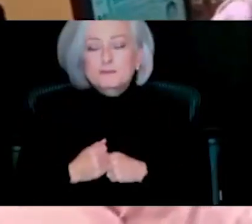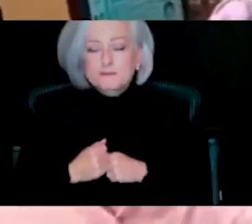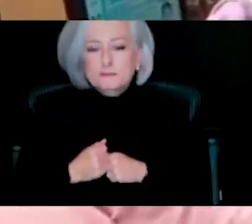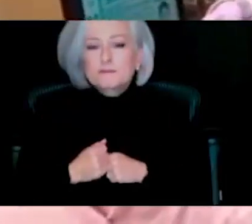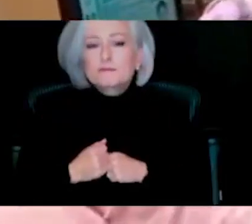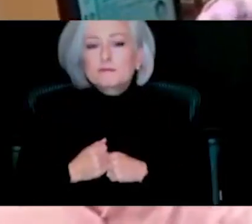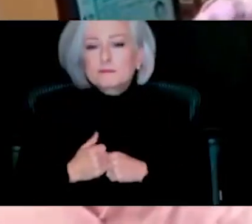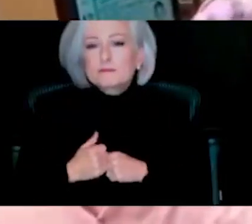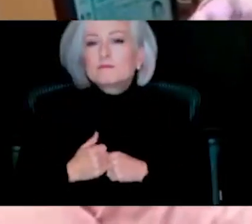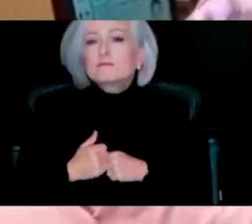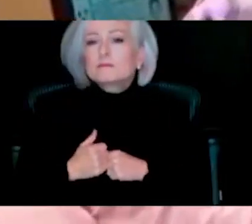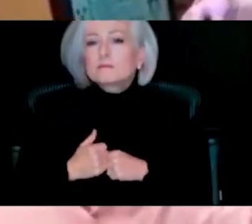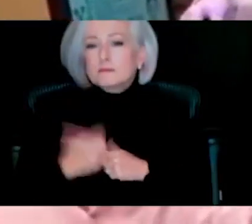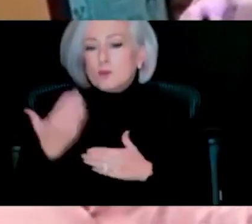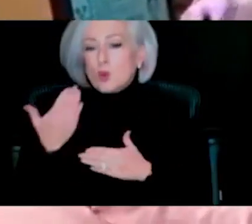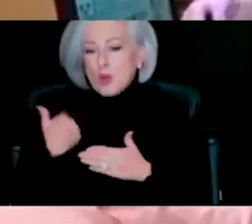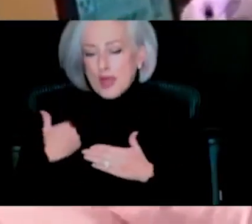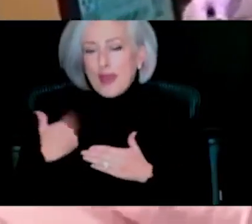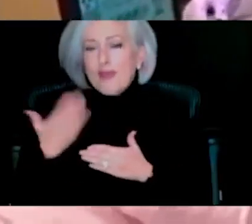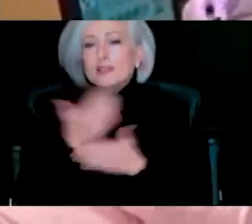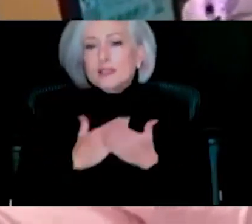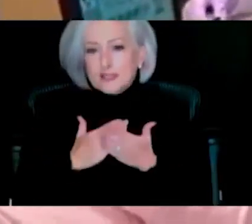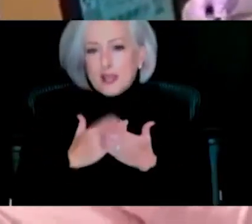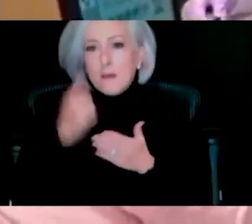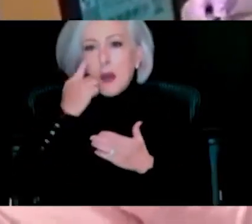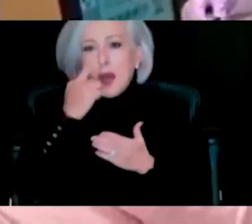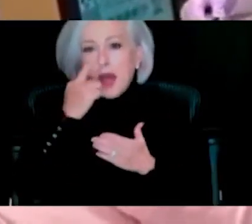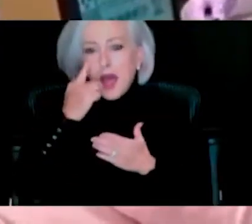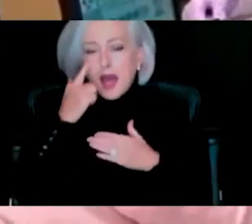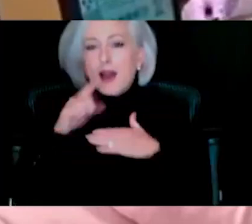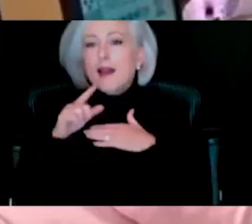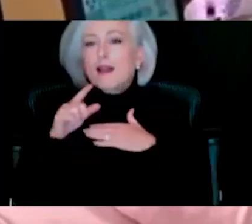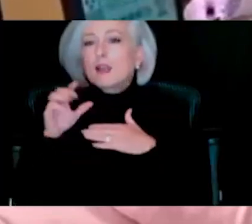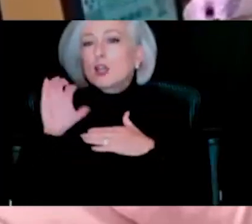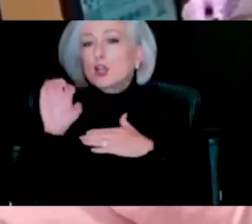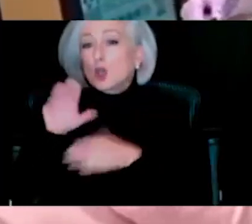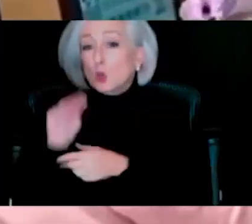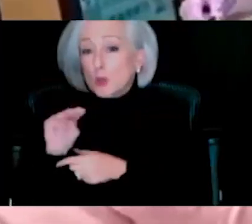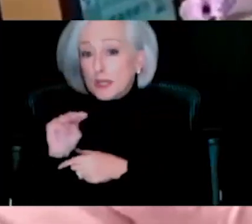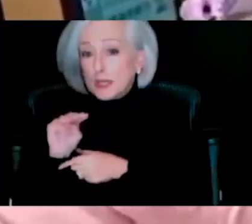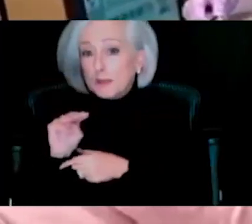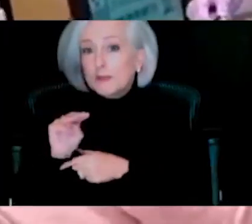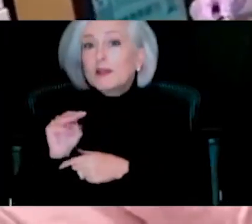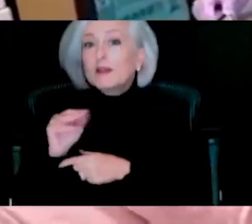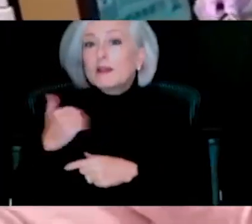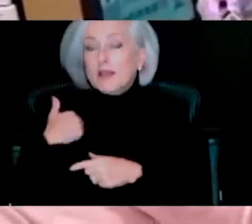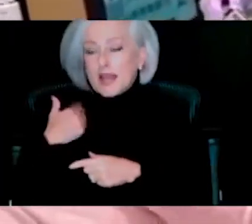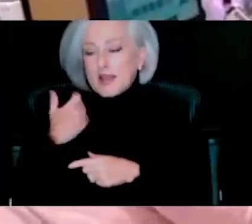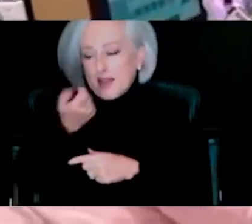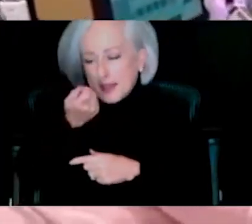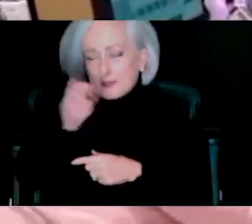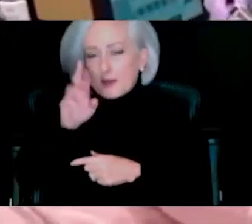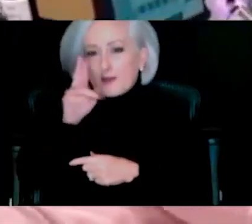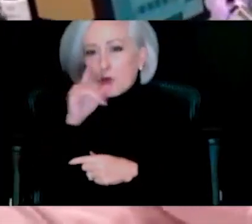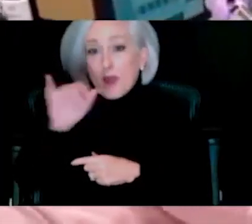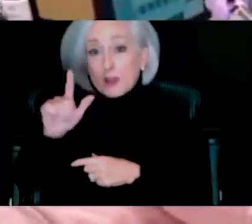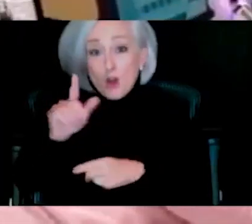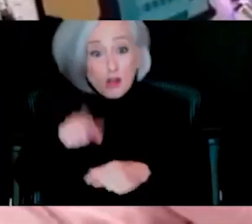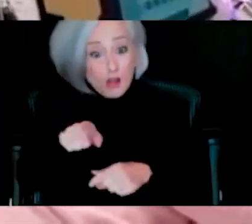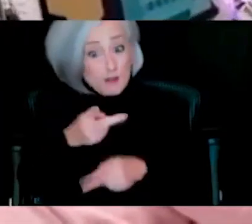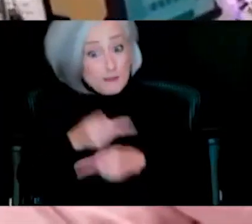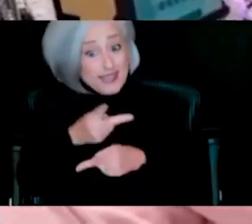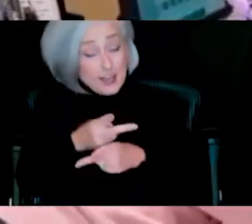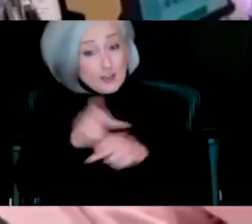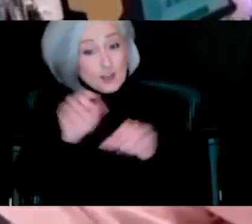some brightening eye serums or creams out there that have a little bit of low-grade retinol in them. You want to be careful because it can